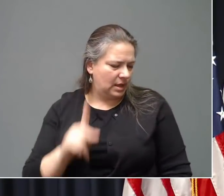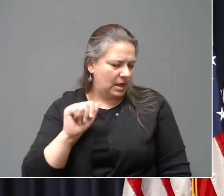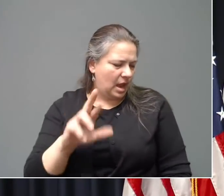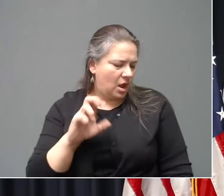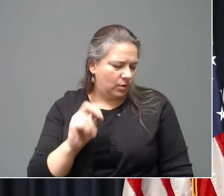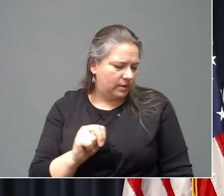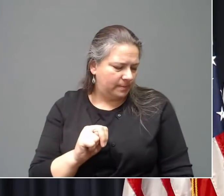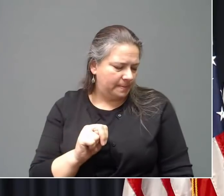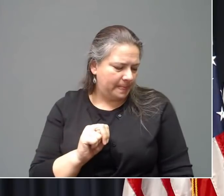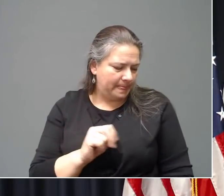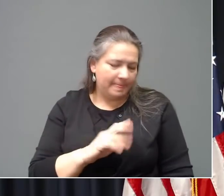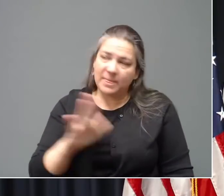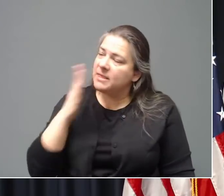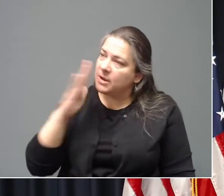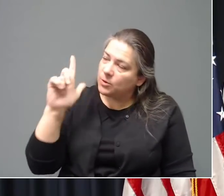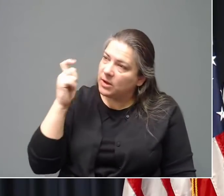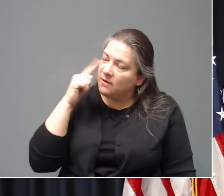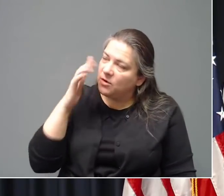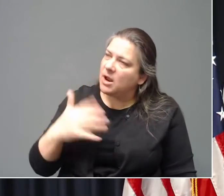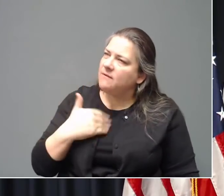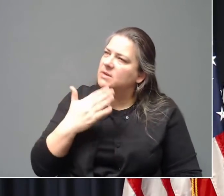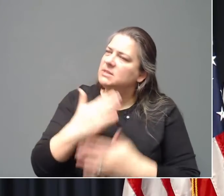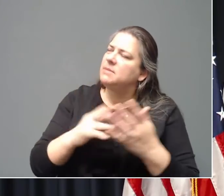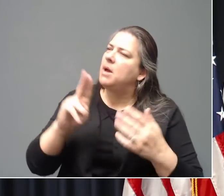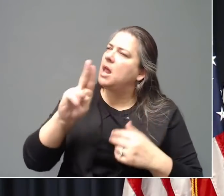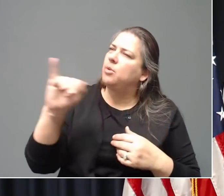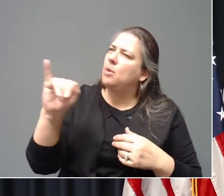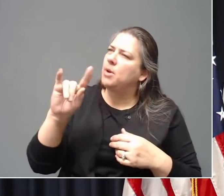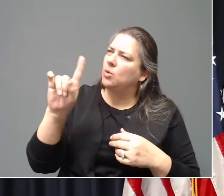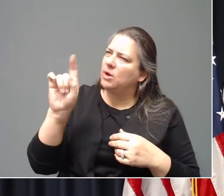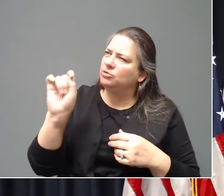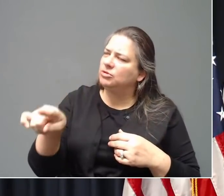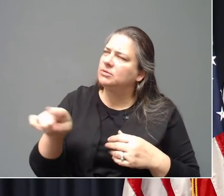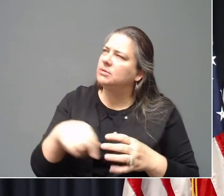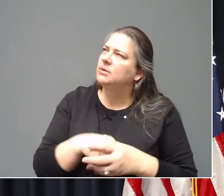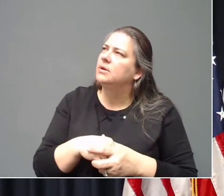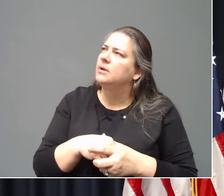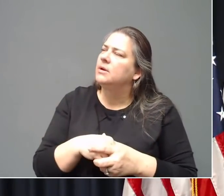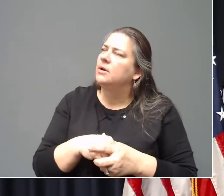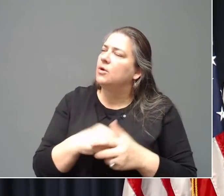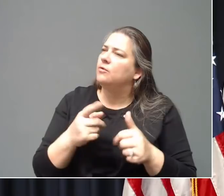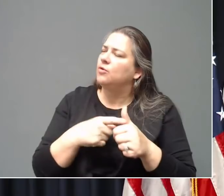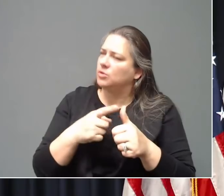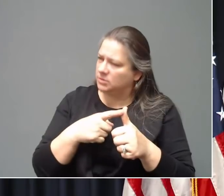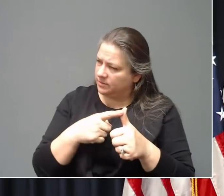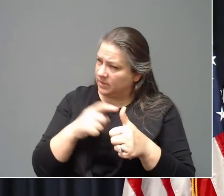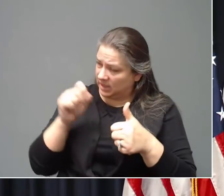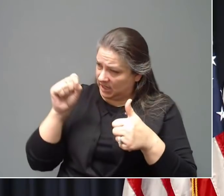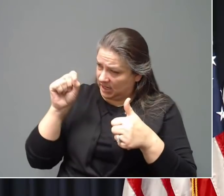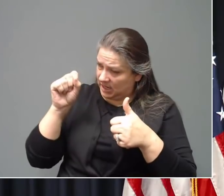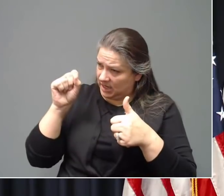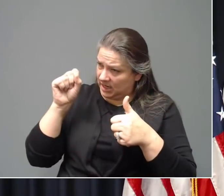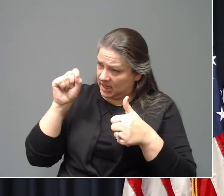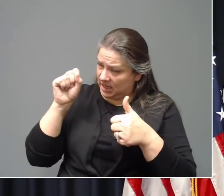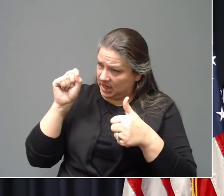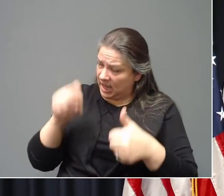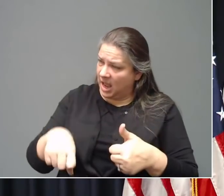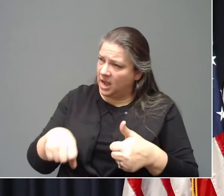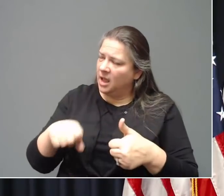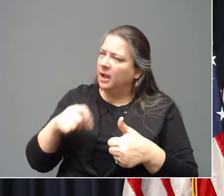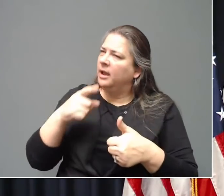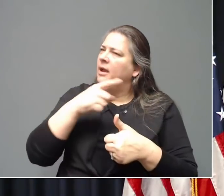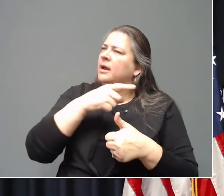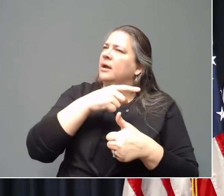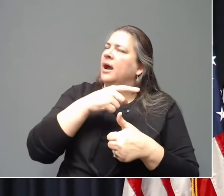Thank you, Governor. I have a few unemployment questions. The first is, would it be possible, a lot of listeners have